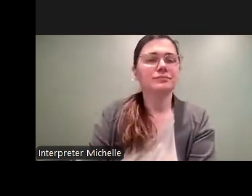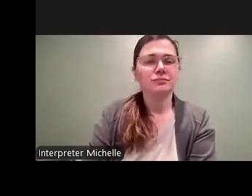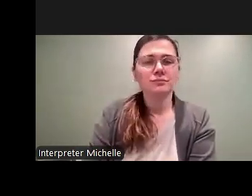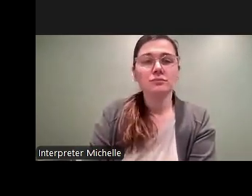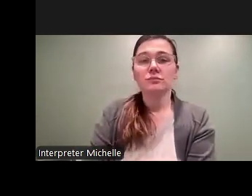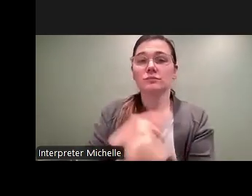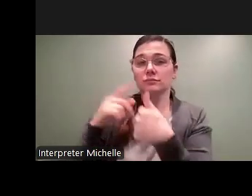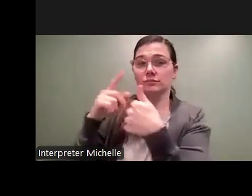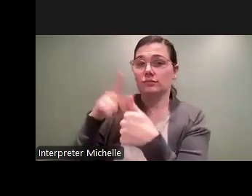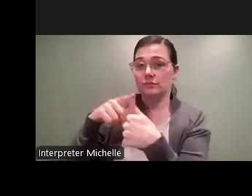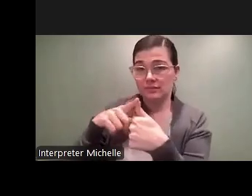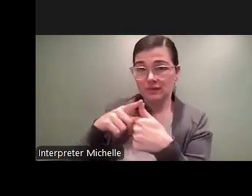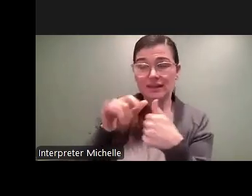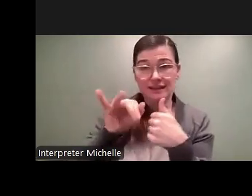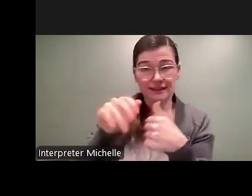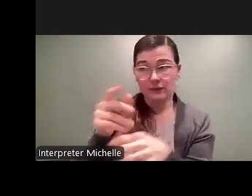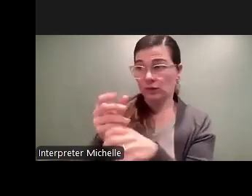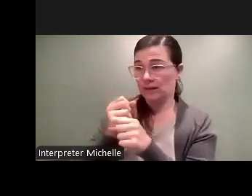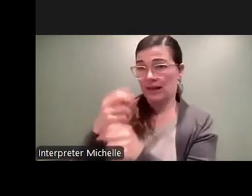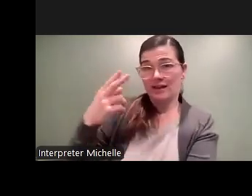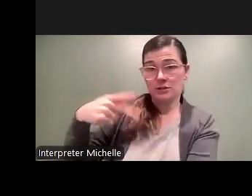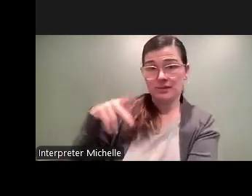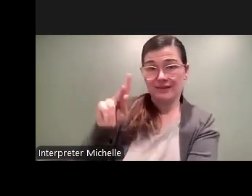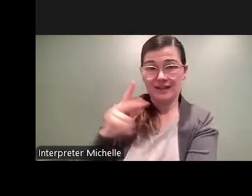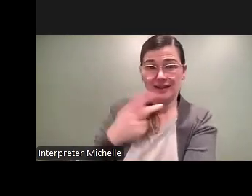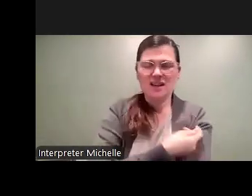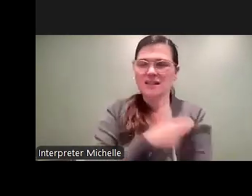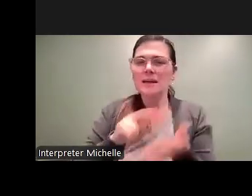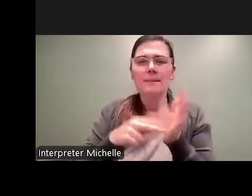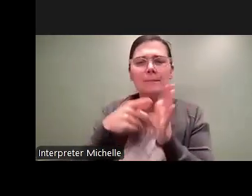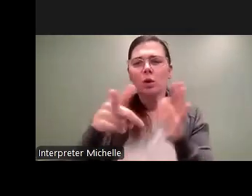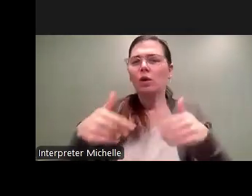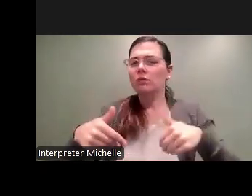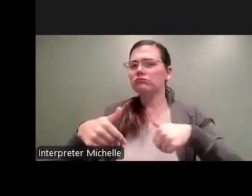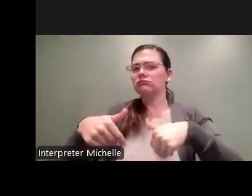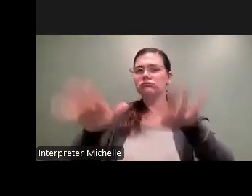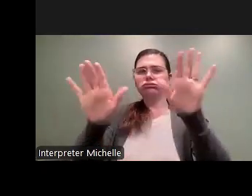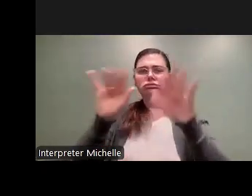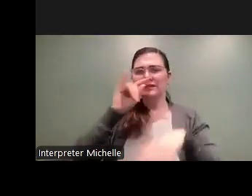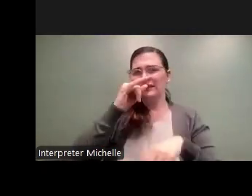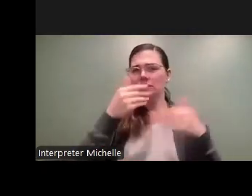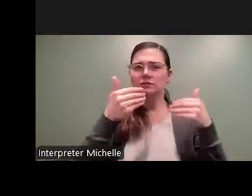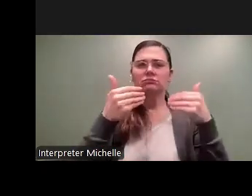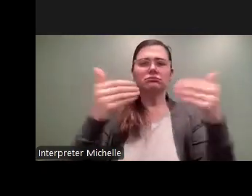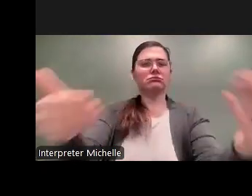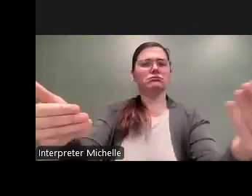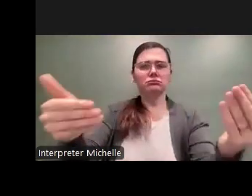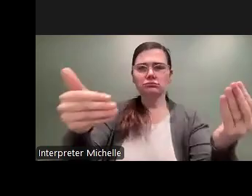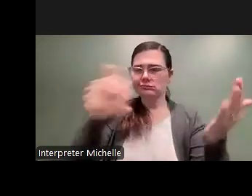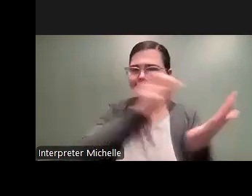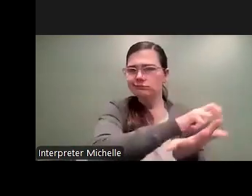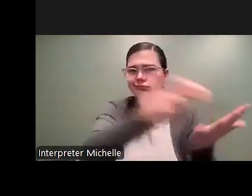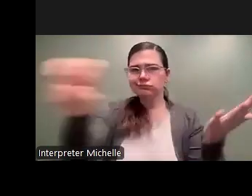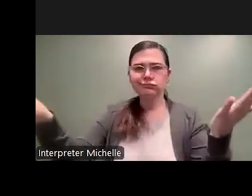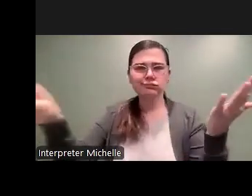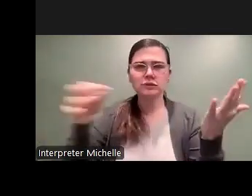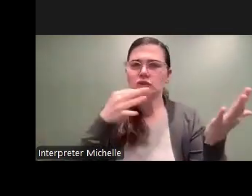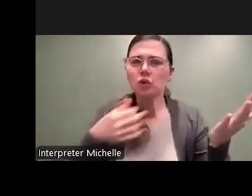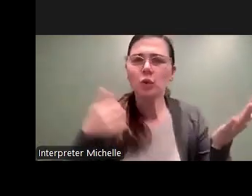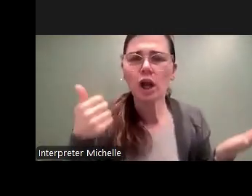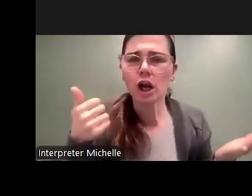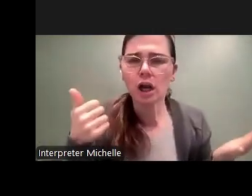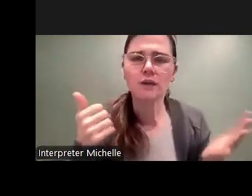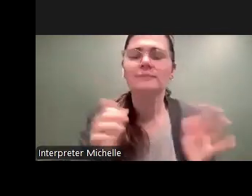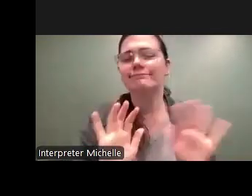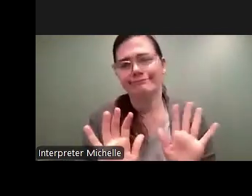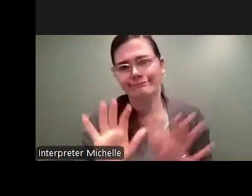HPV vaccine, it will allow kids to start sexual activity or make them have sex sooner. False. So